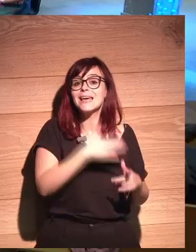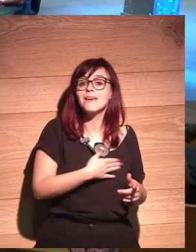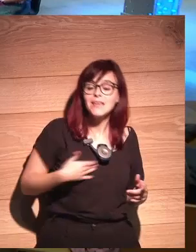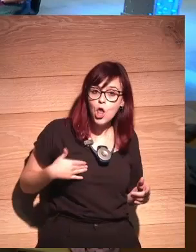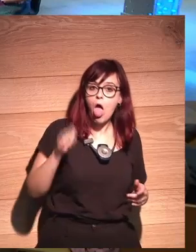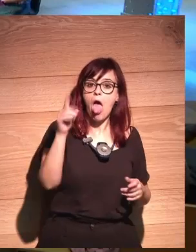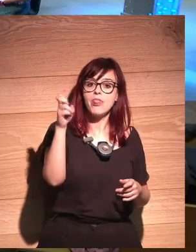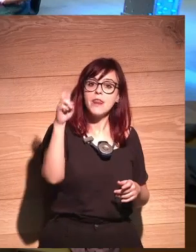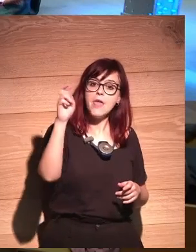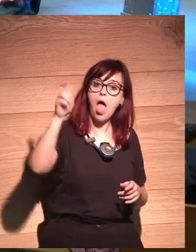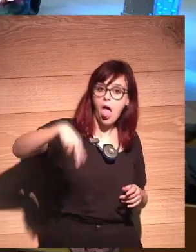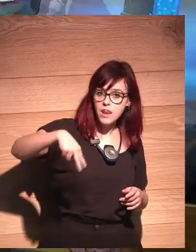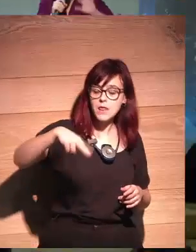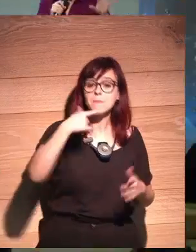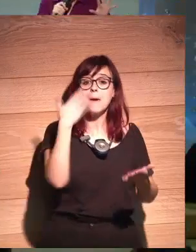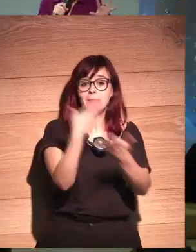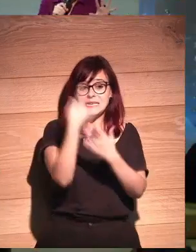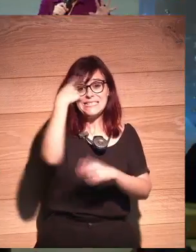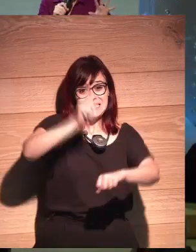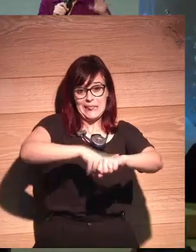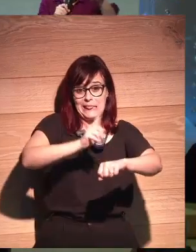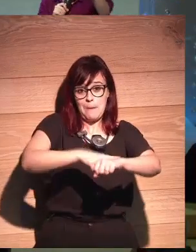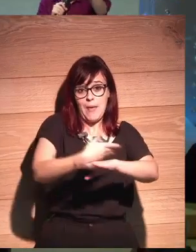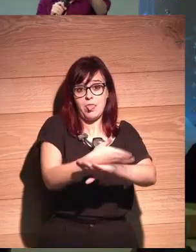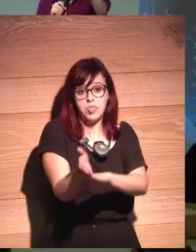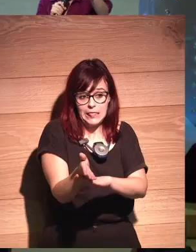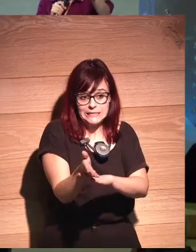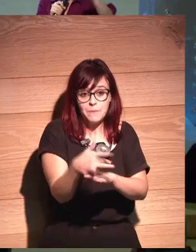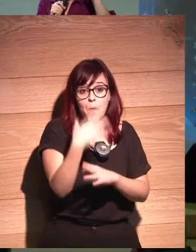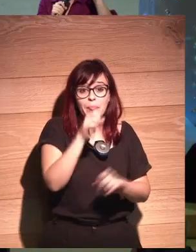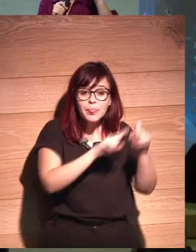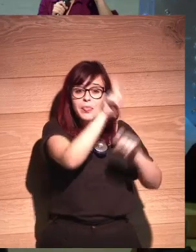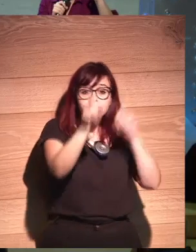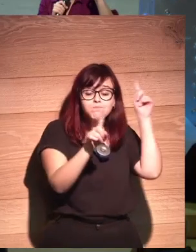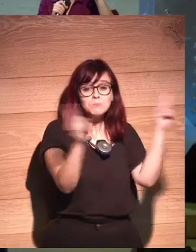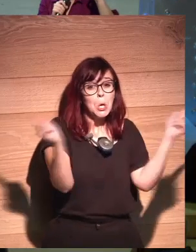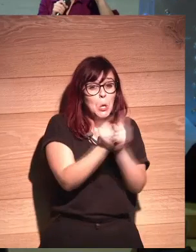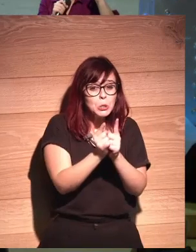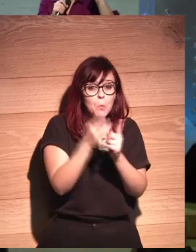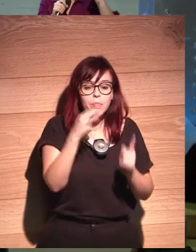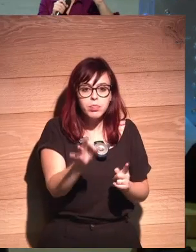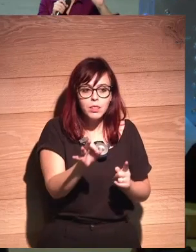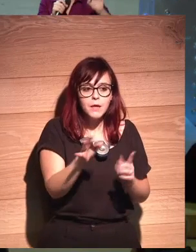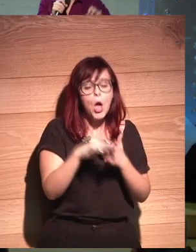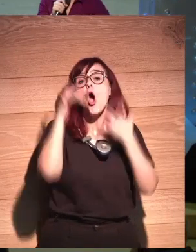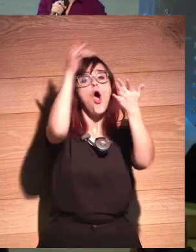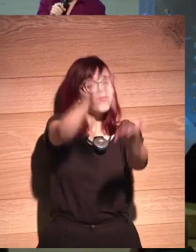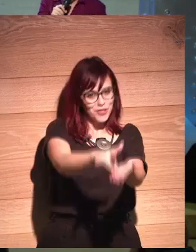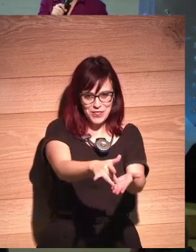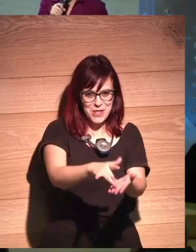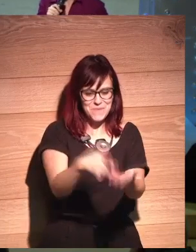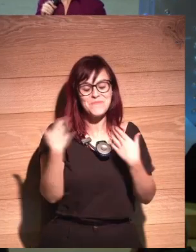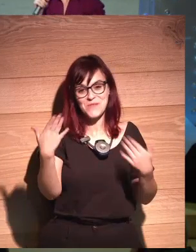knowledge. Adrian is asking for the floor. I know that we're running a little bit late. Very brief comment, maybe?